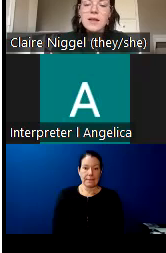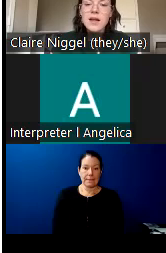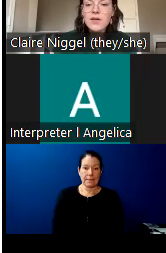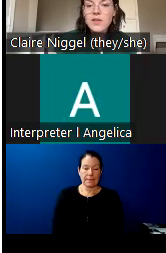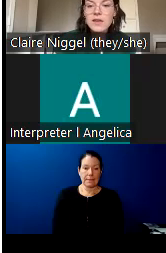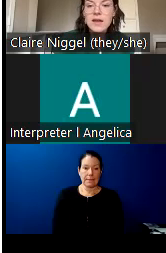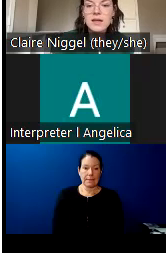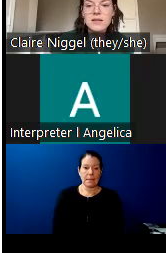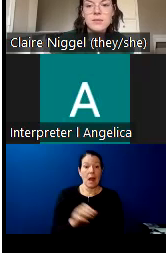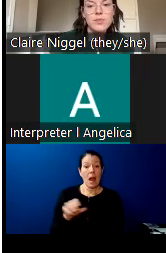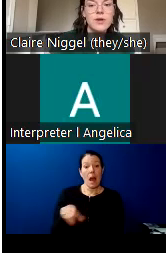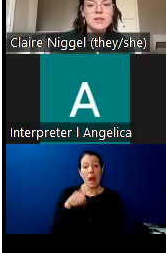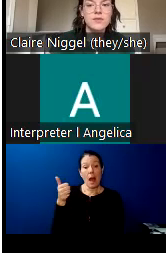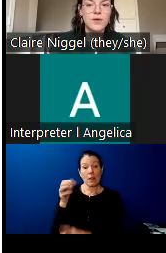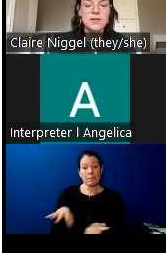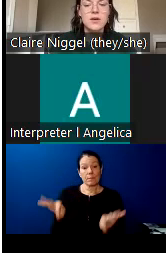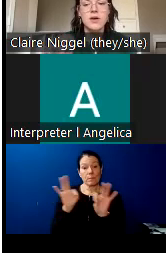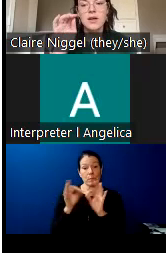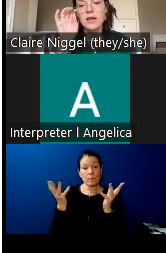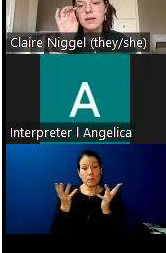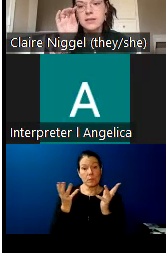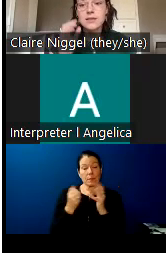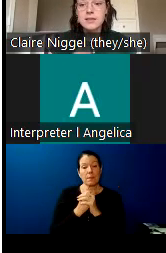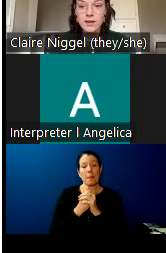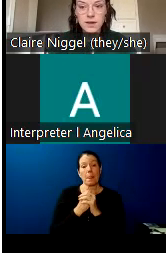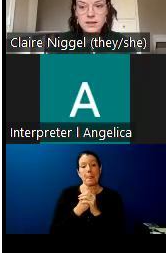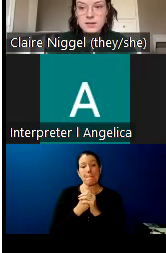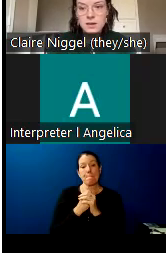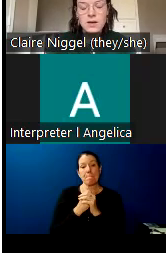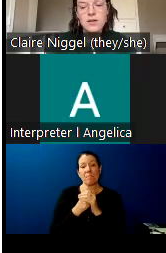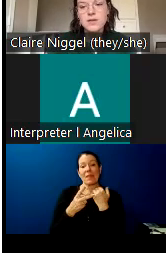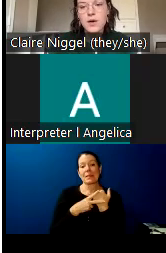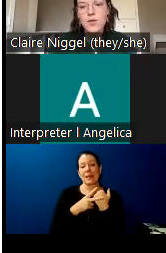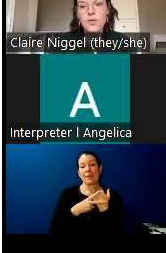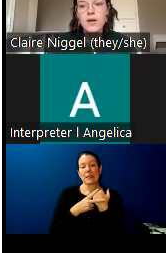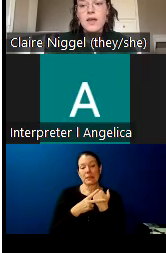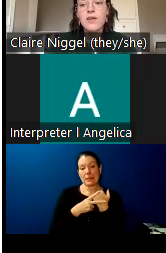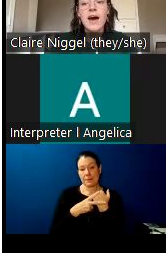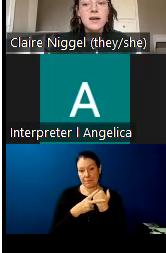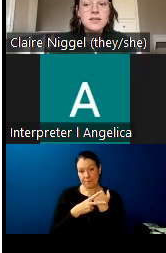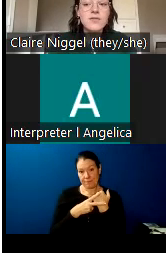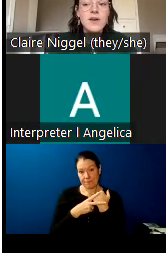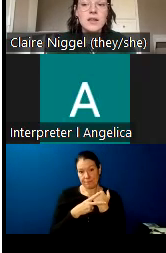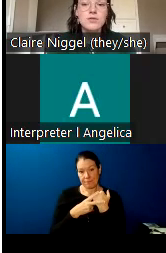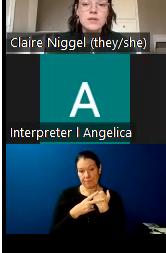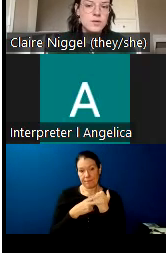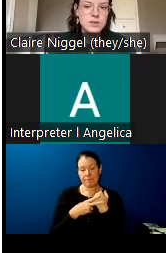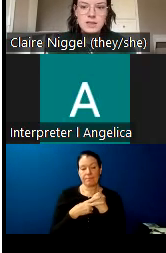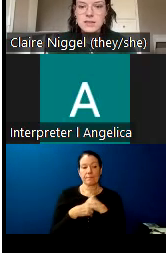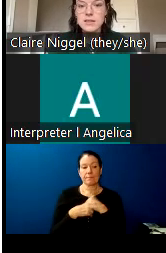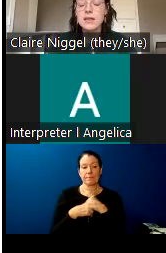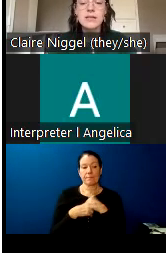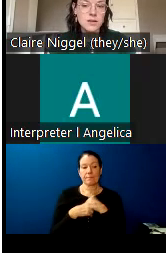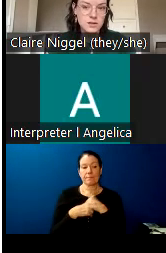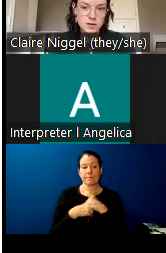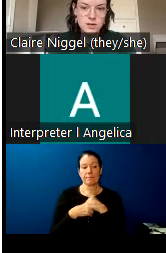And then another thing that is important to focus on is savings. So if access to financial